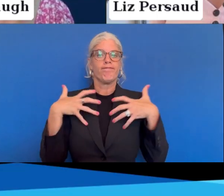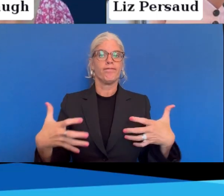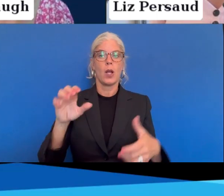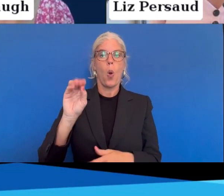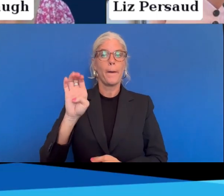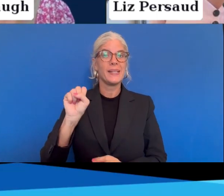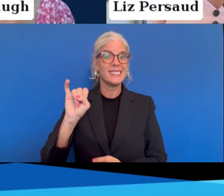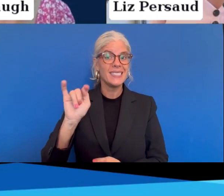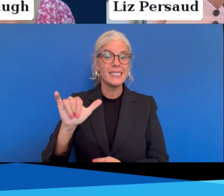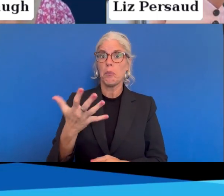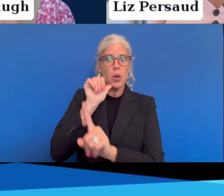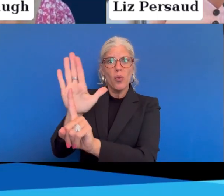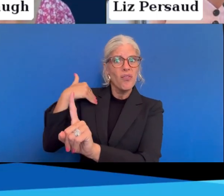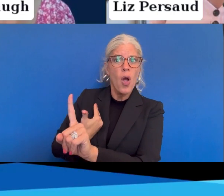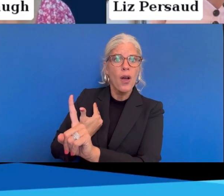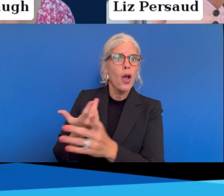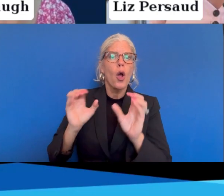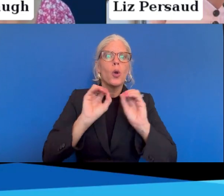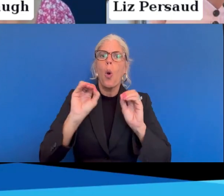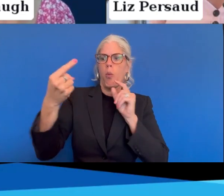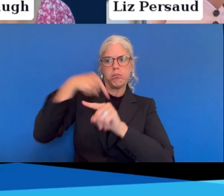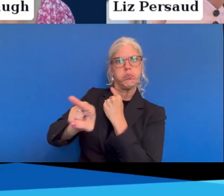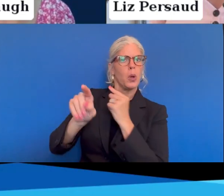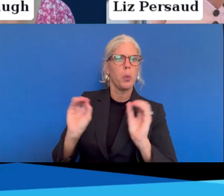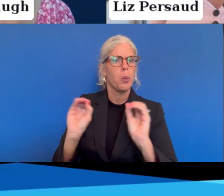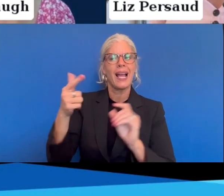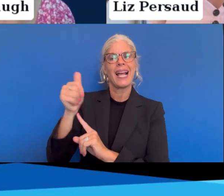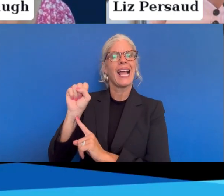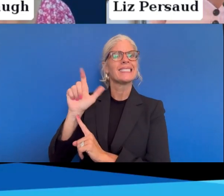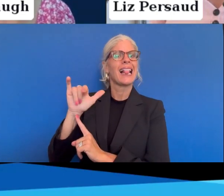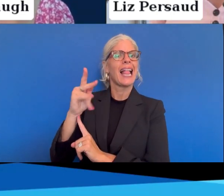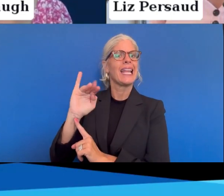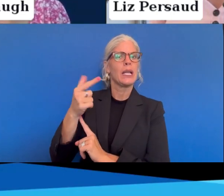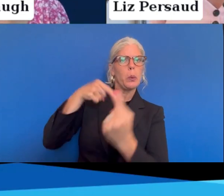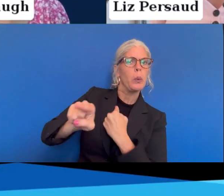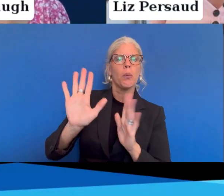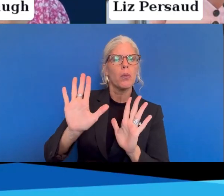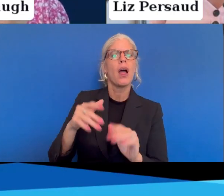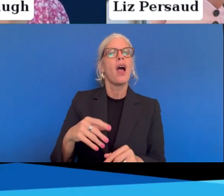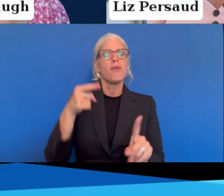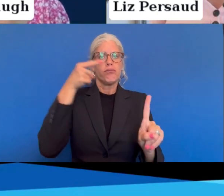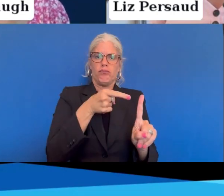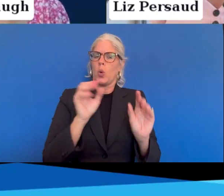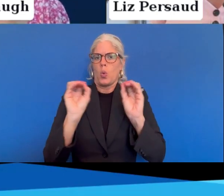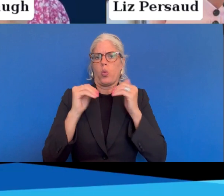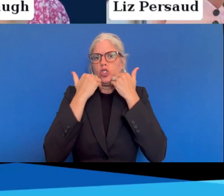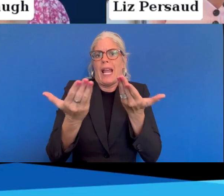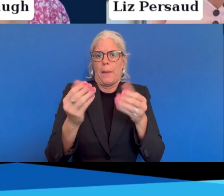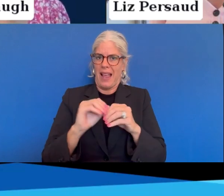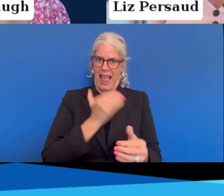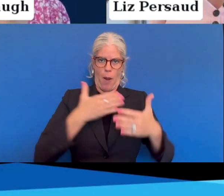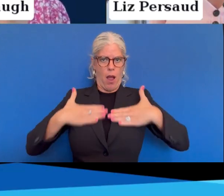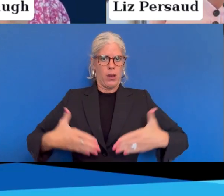like obesity. Not your fault. There's no gaslighting, there's no shame. How our bodies are, how much